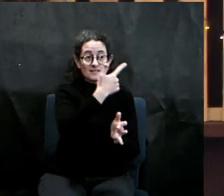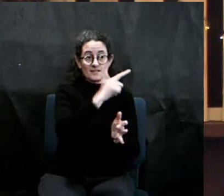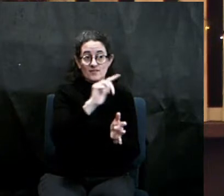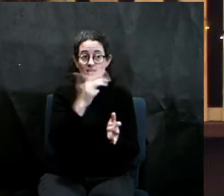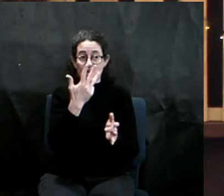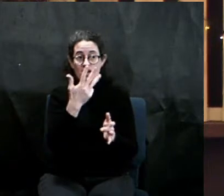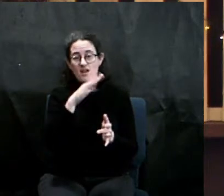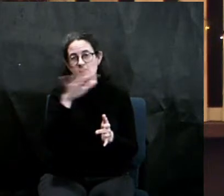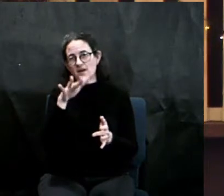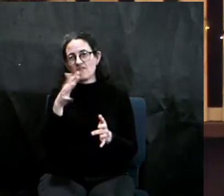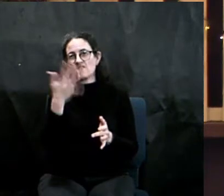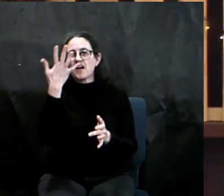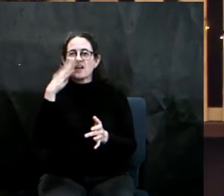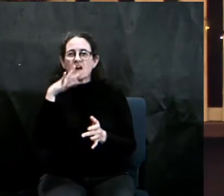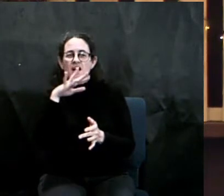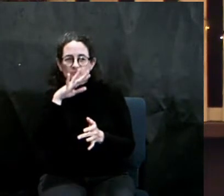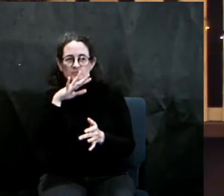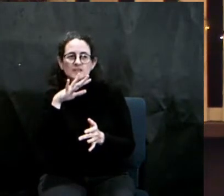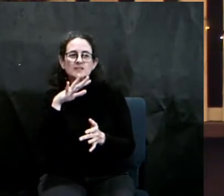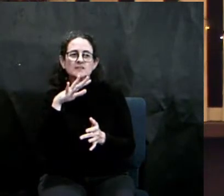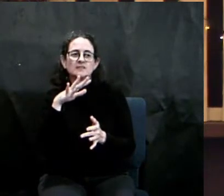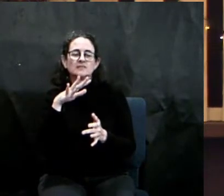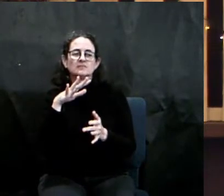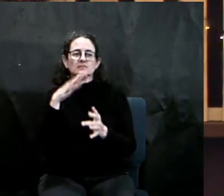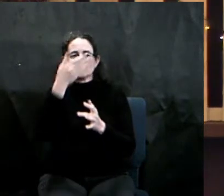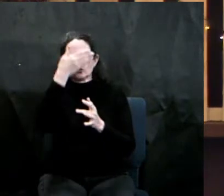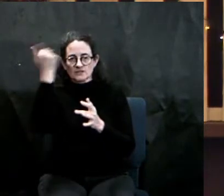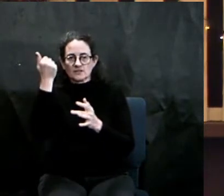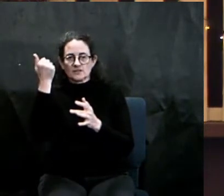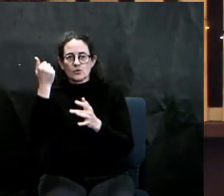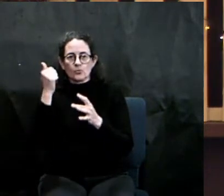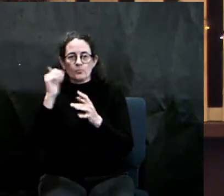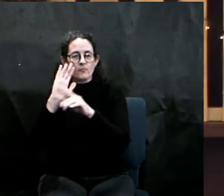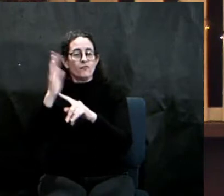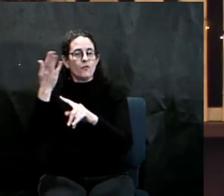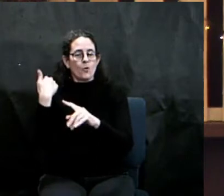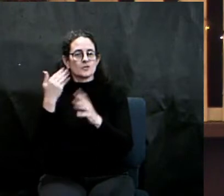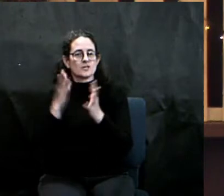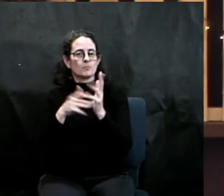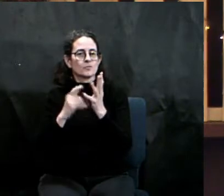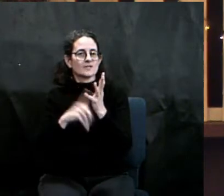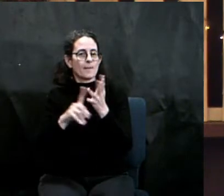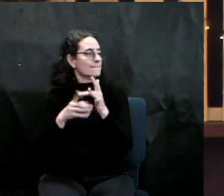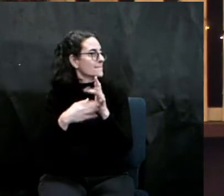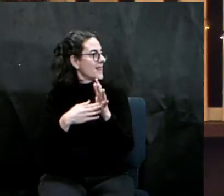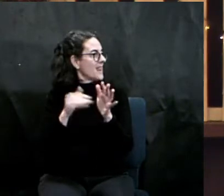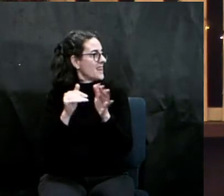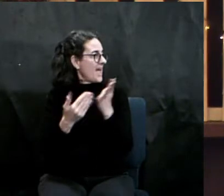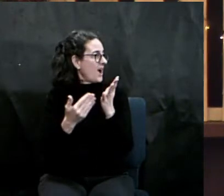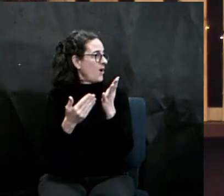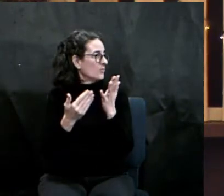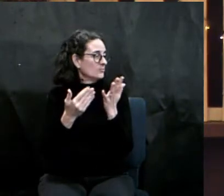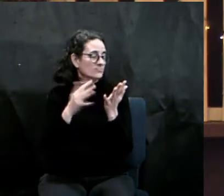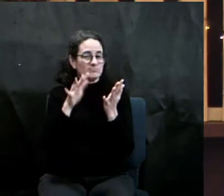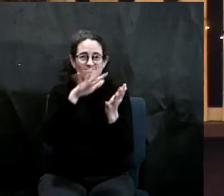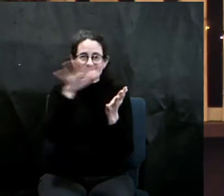estimated 500 Muslim background believers in Iran. Today, there are hundreds of thousands. Some people say a million.